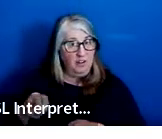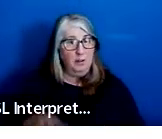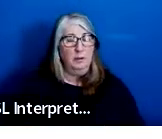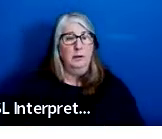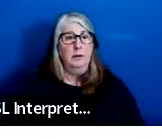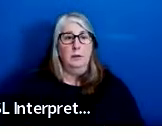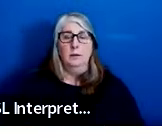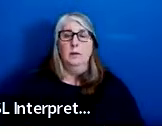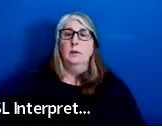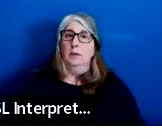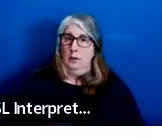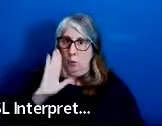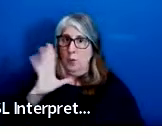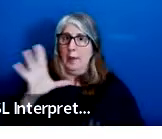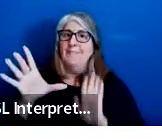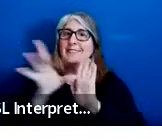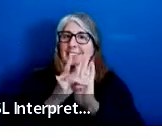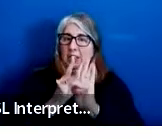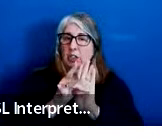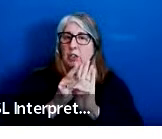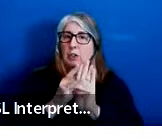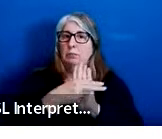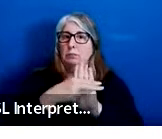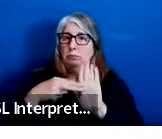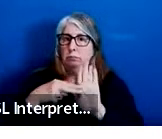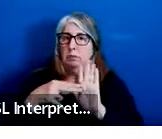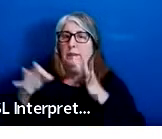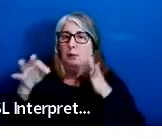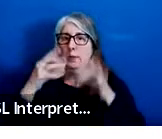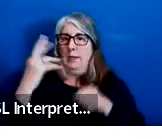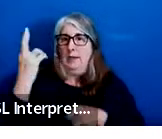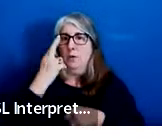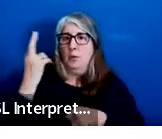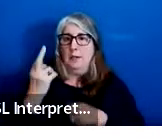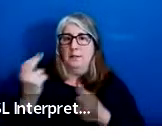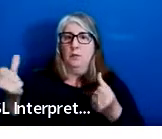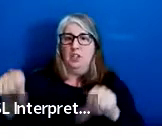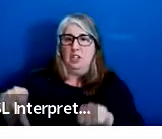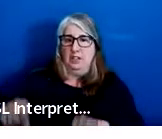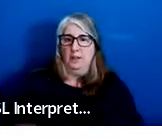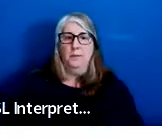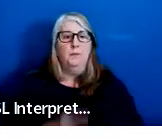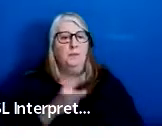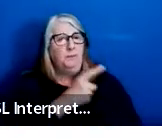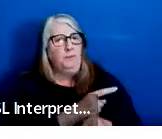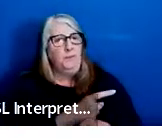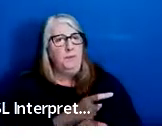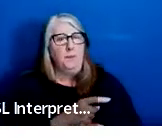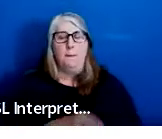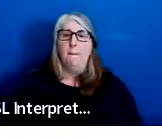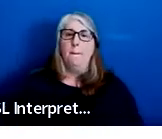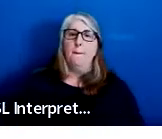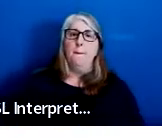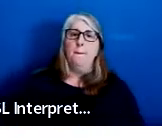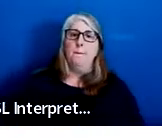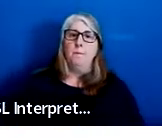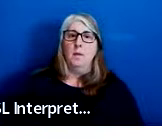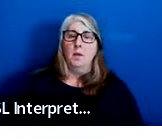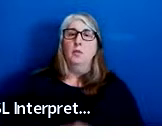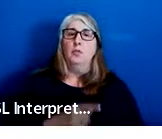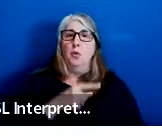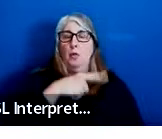It should also have a sticker on it explaining why it was rejected. Exactly. So the haulers are supposed to stick a sticker on